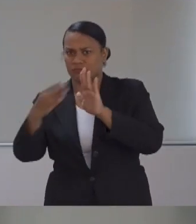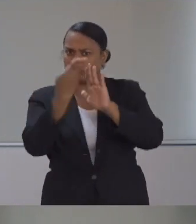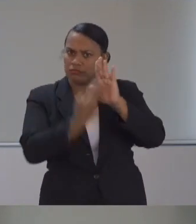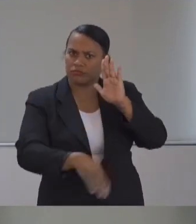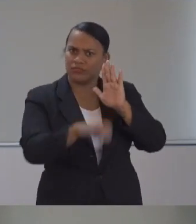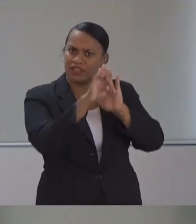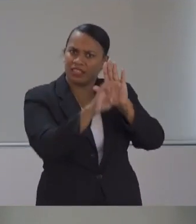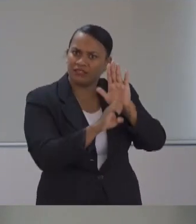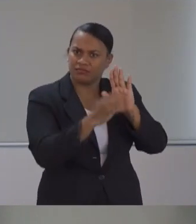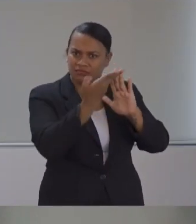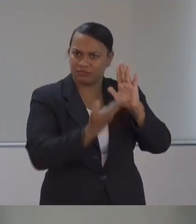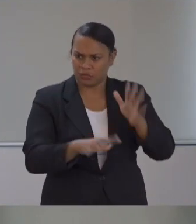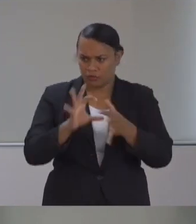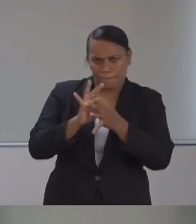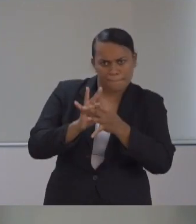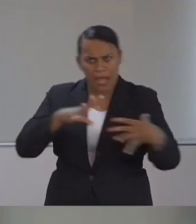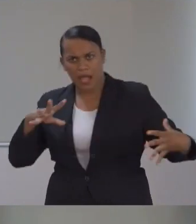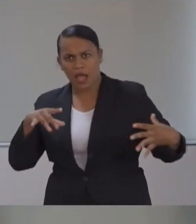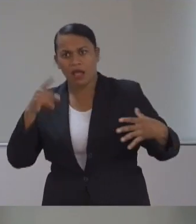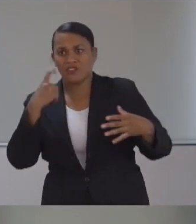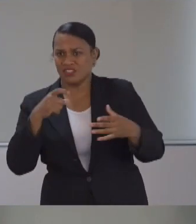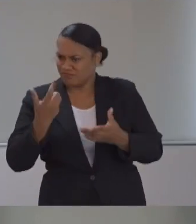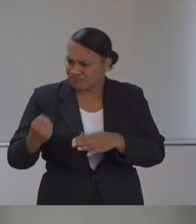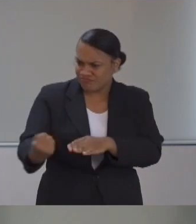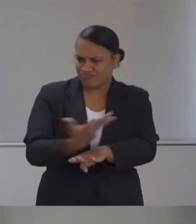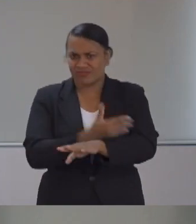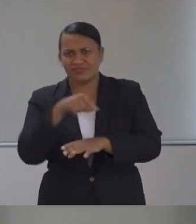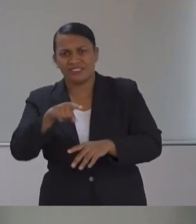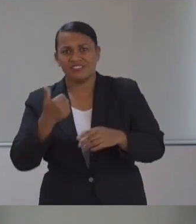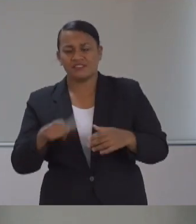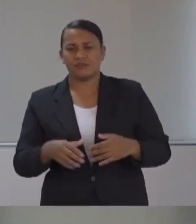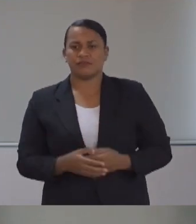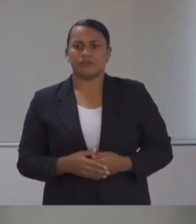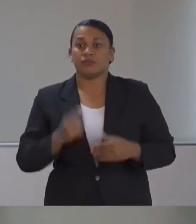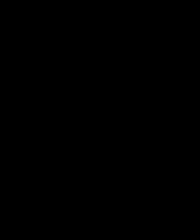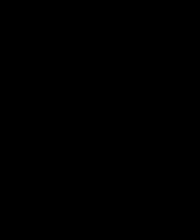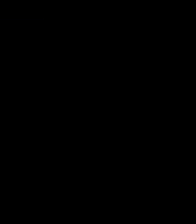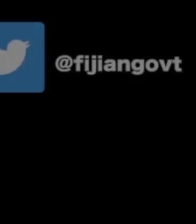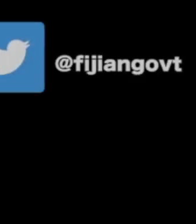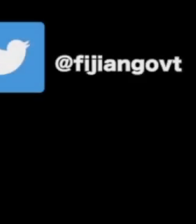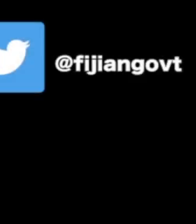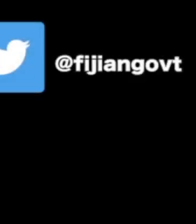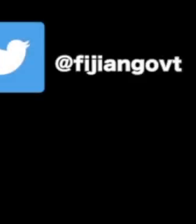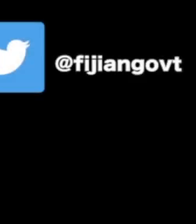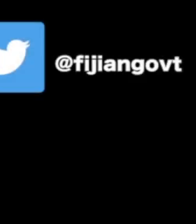chain of transmission in Fiji. Thank you, and God bless Fiji.